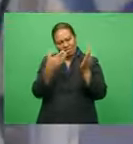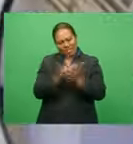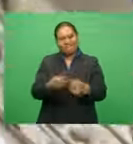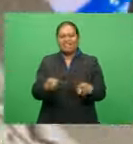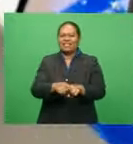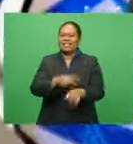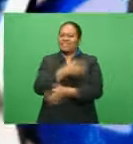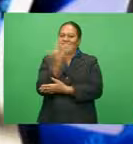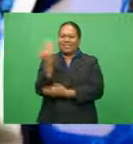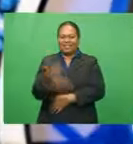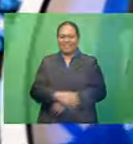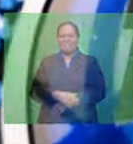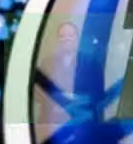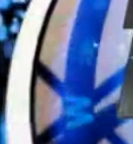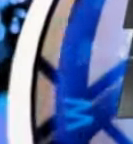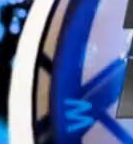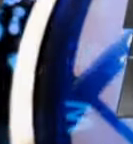thing.